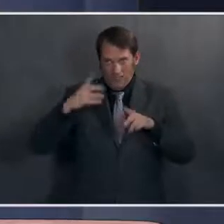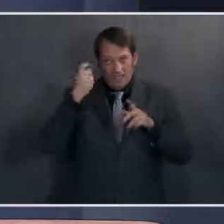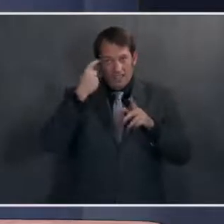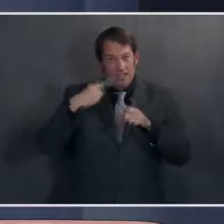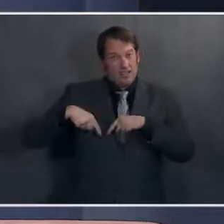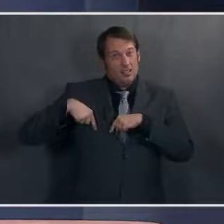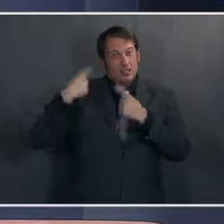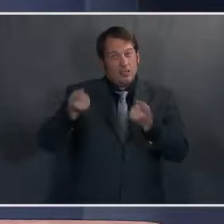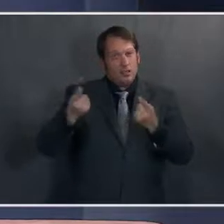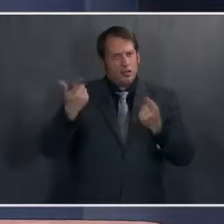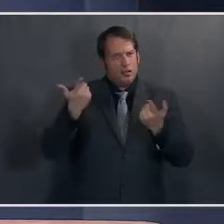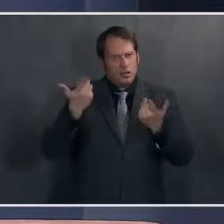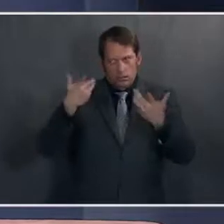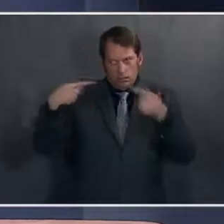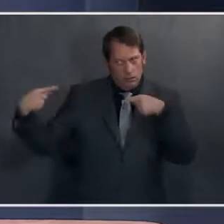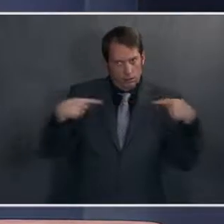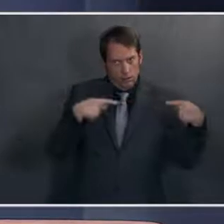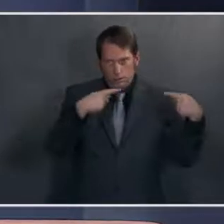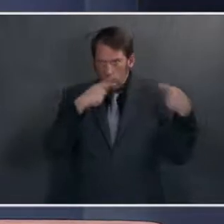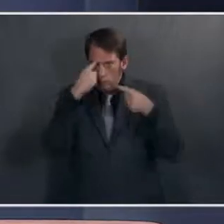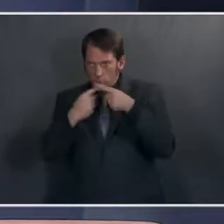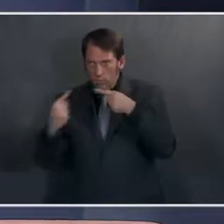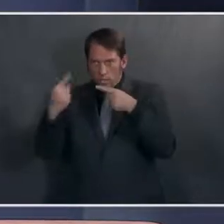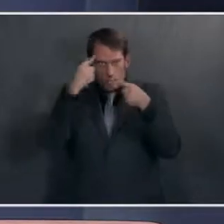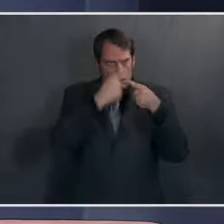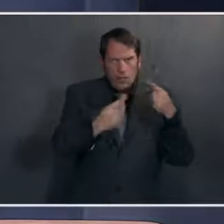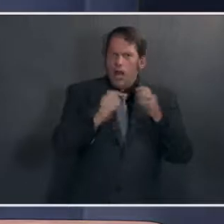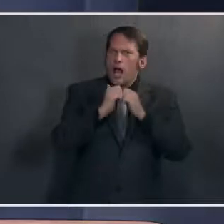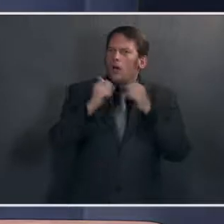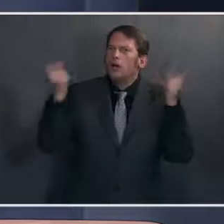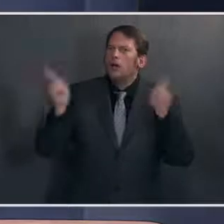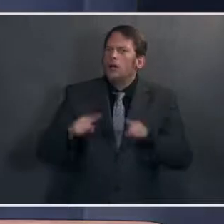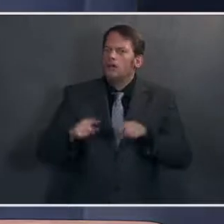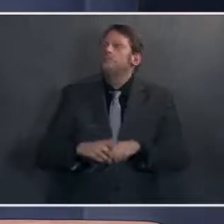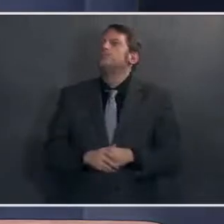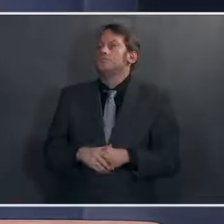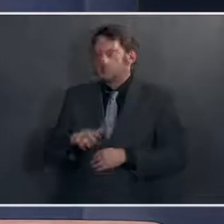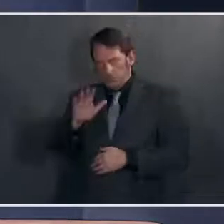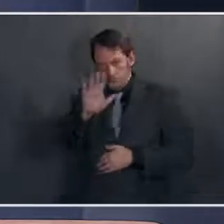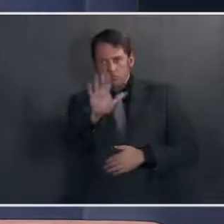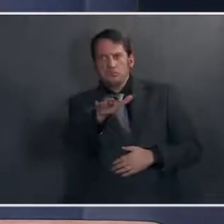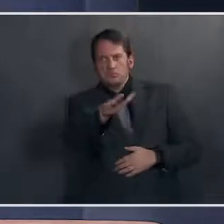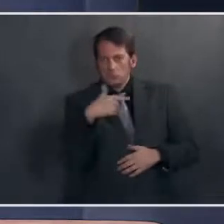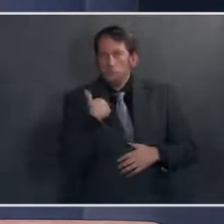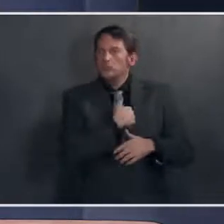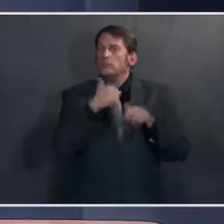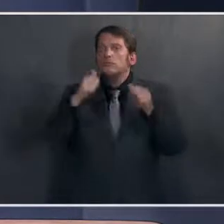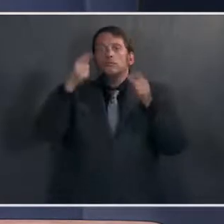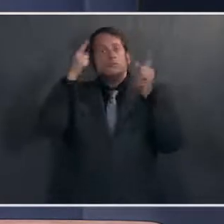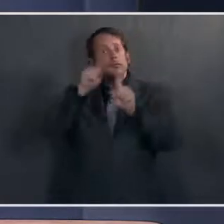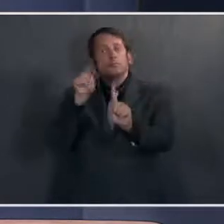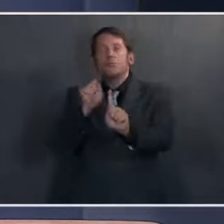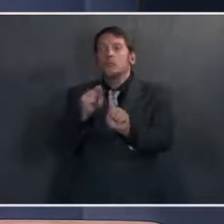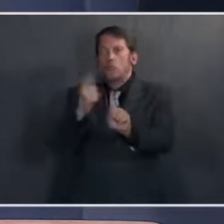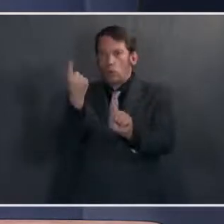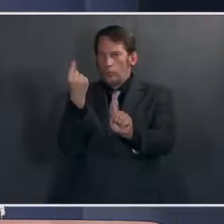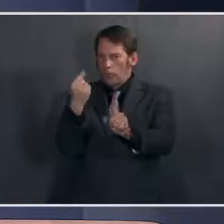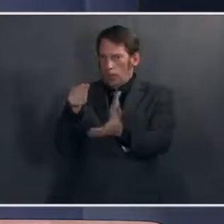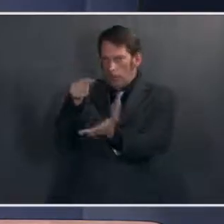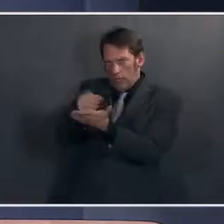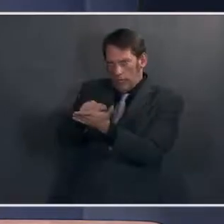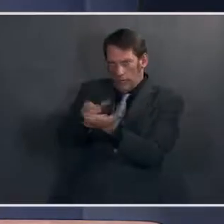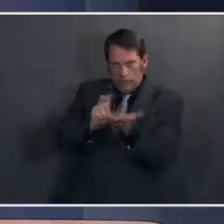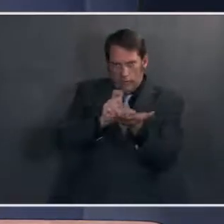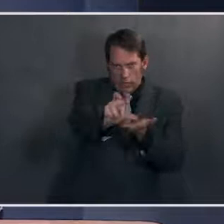where there's agreement to work together on is funding for small business. And that's something, of course, Democrats and Republicans want to do. Our view